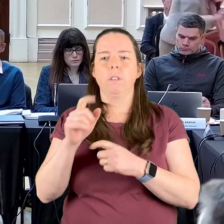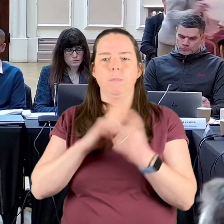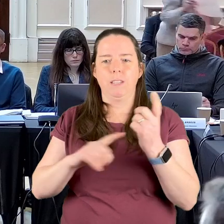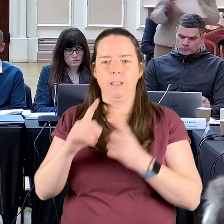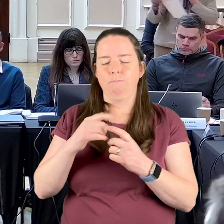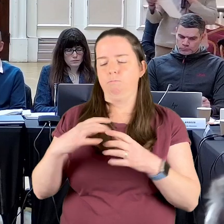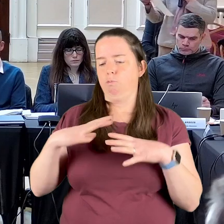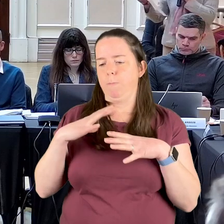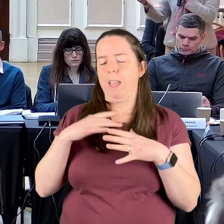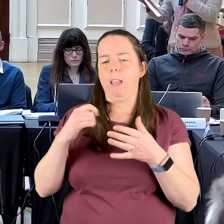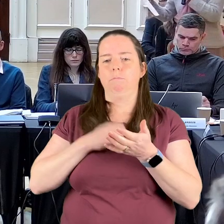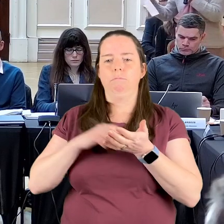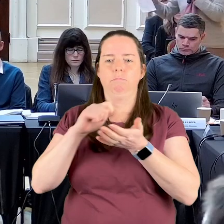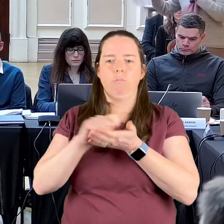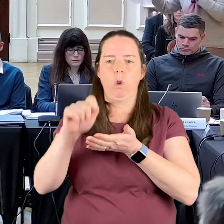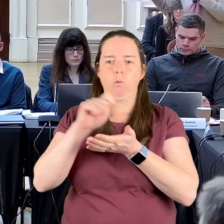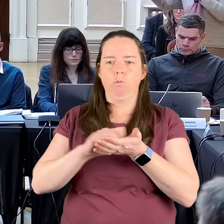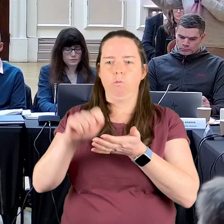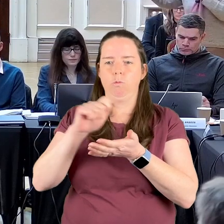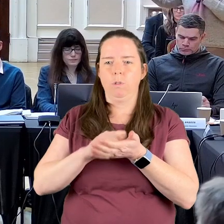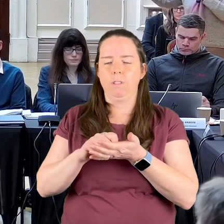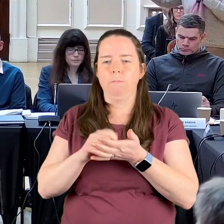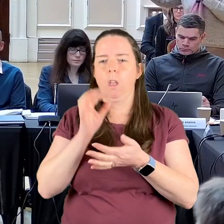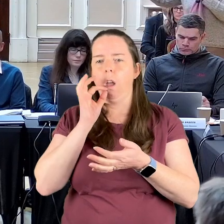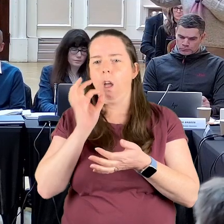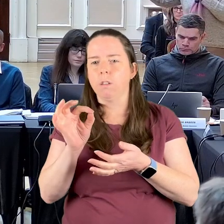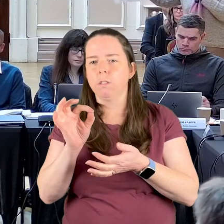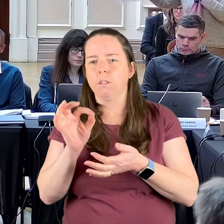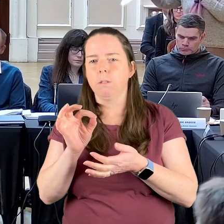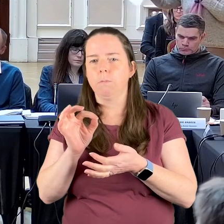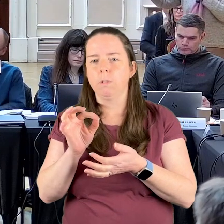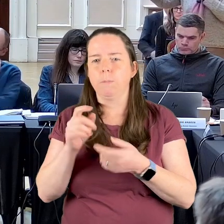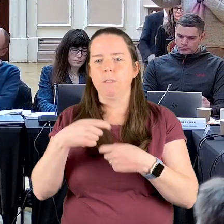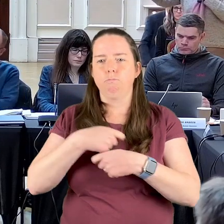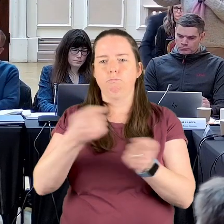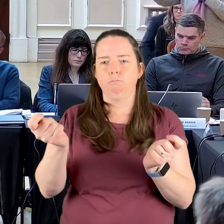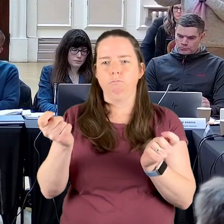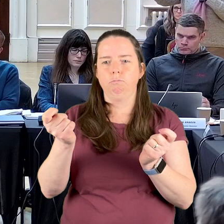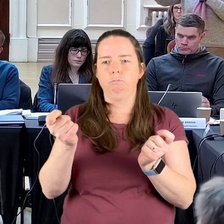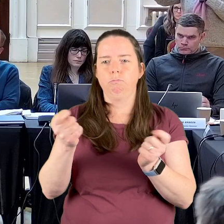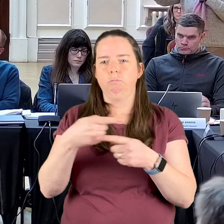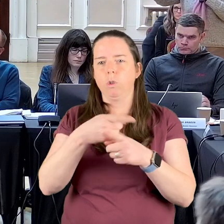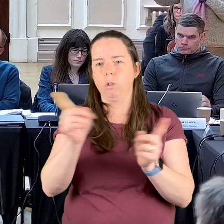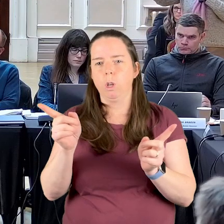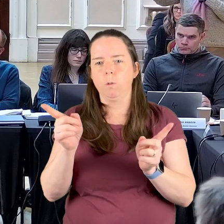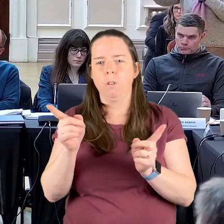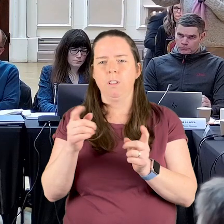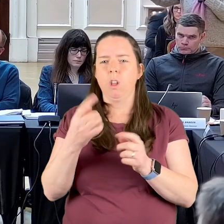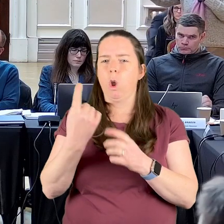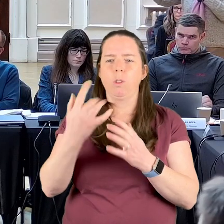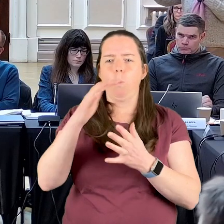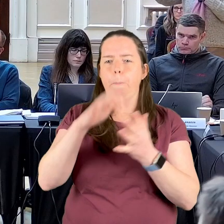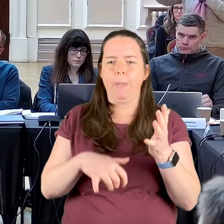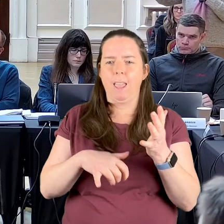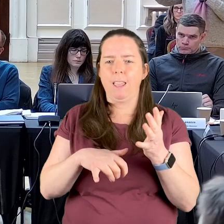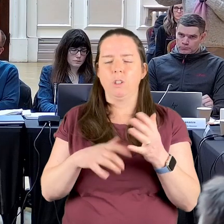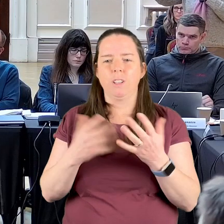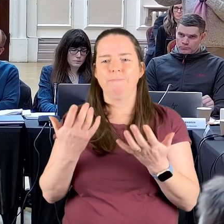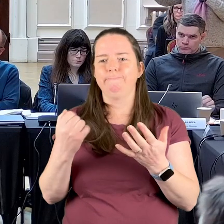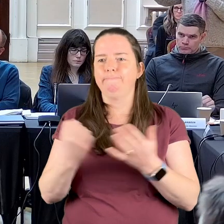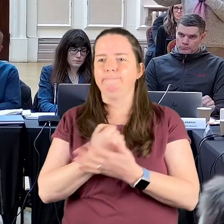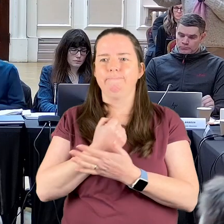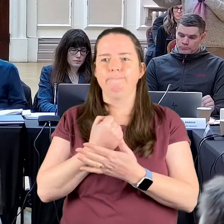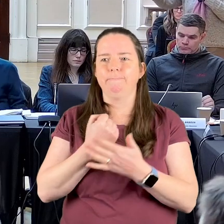2021. So after the meeting, I actually prepared my own notes, and I asked them to be distributed to all of you. It's only a page and a bit